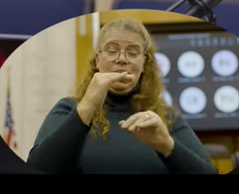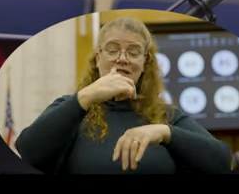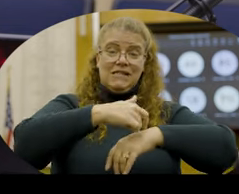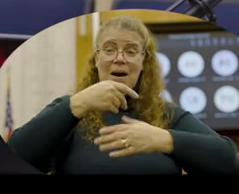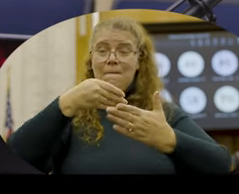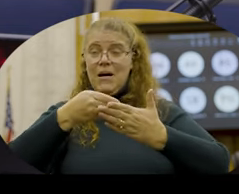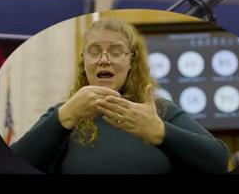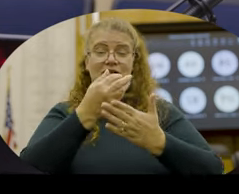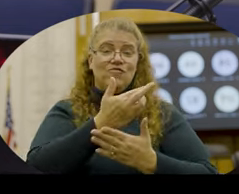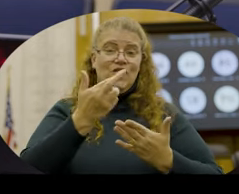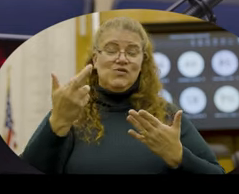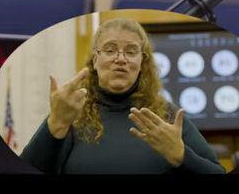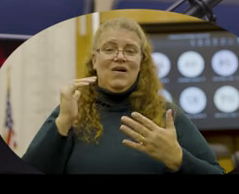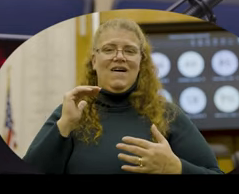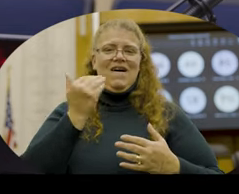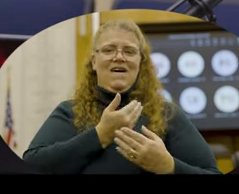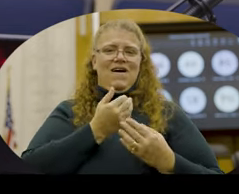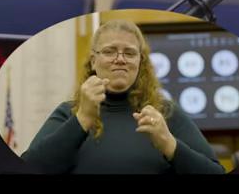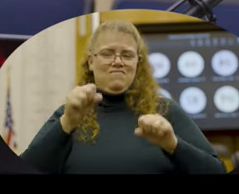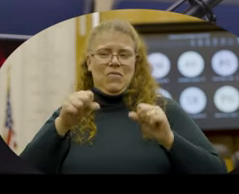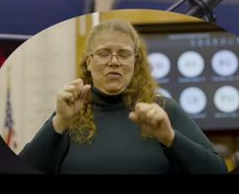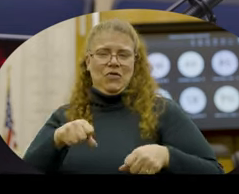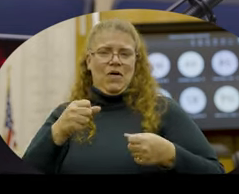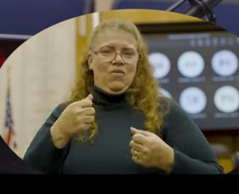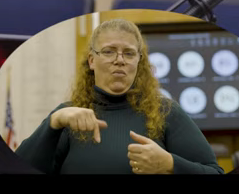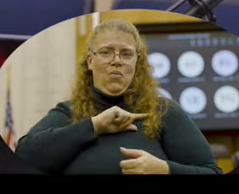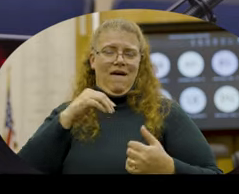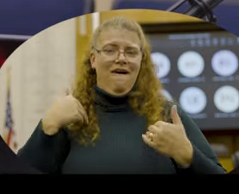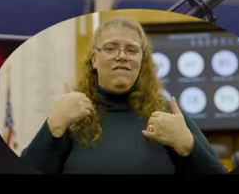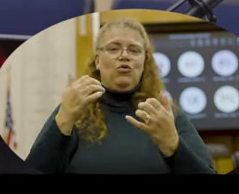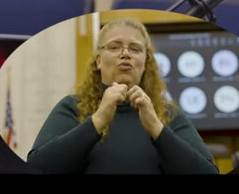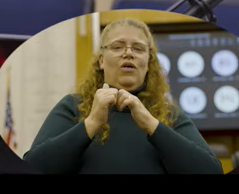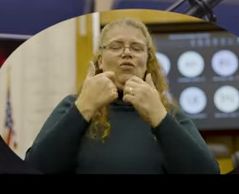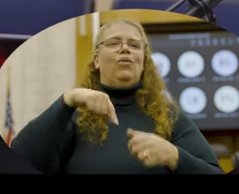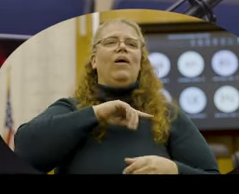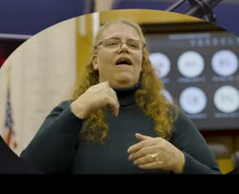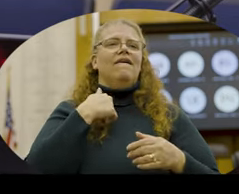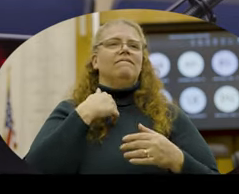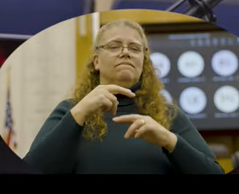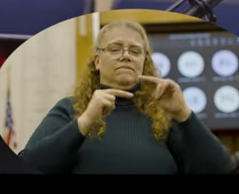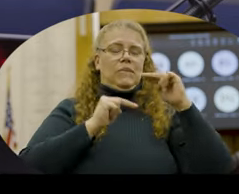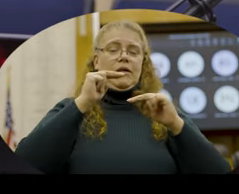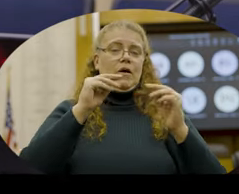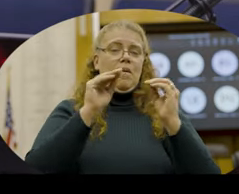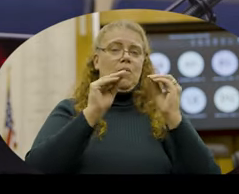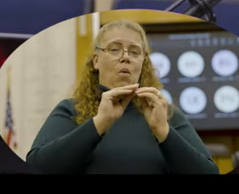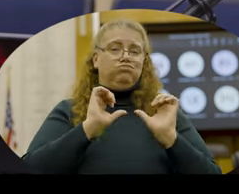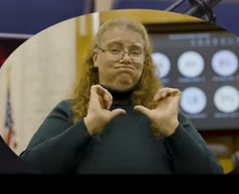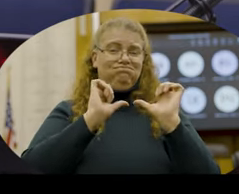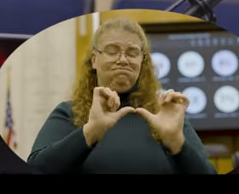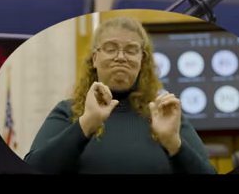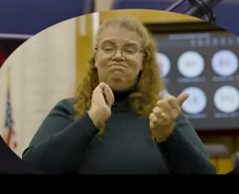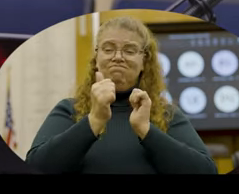residents expect. We are better today than we were 6 years ago. And I see that each and every day when I come to work